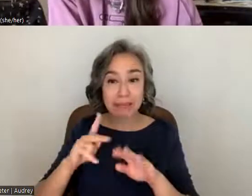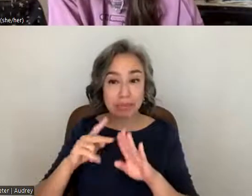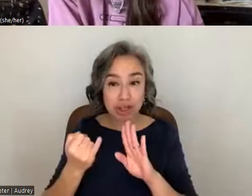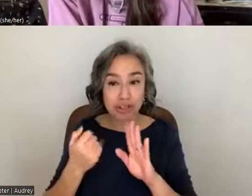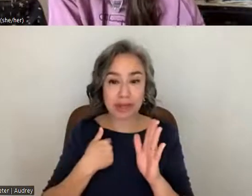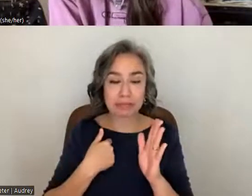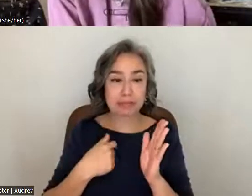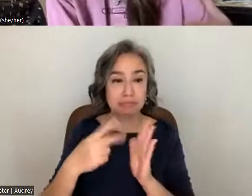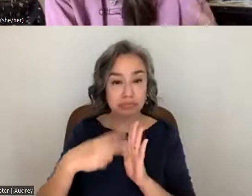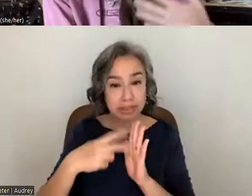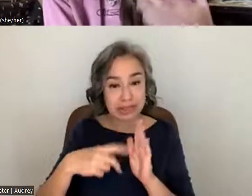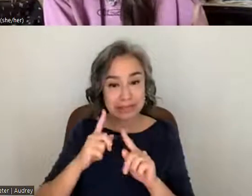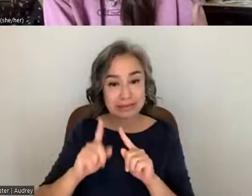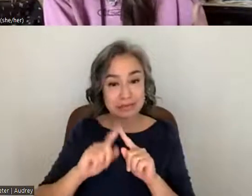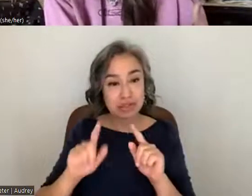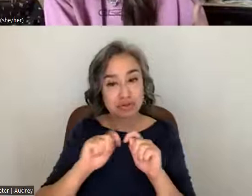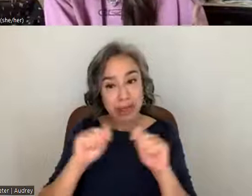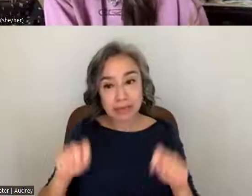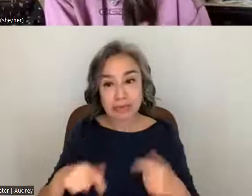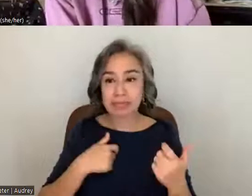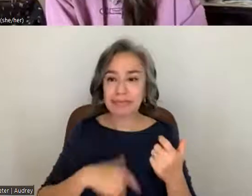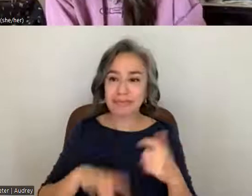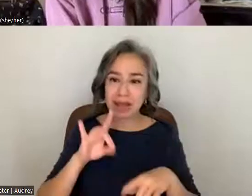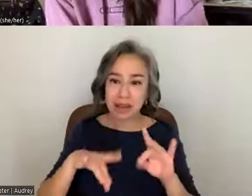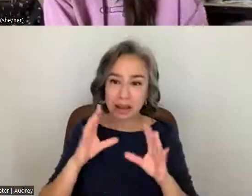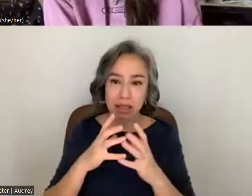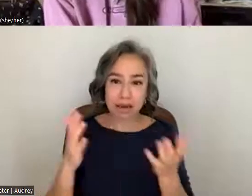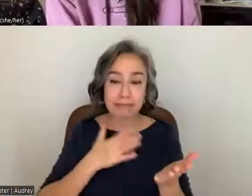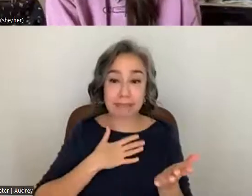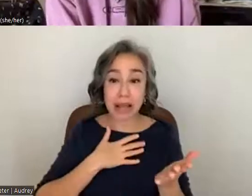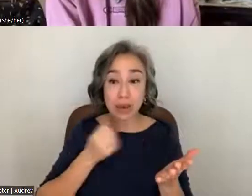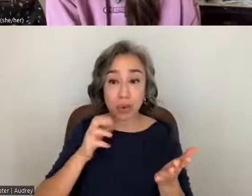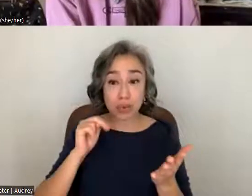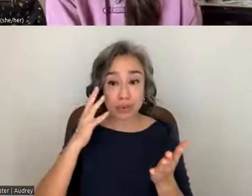reading the transcripts and finding so much of my own experience